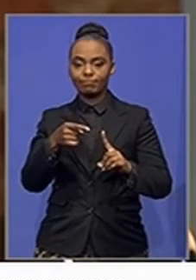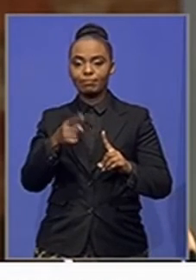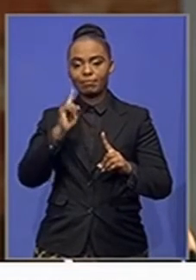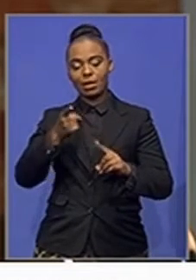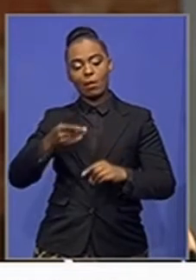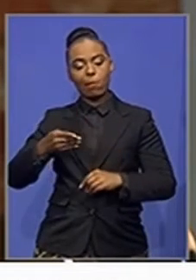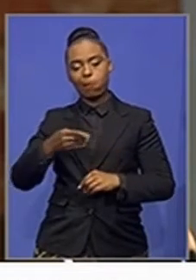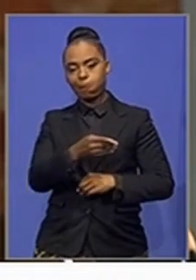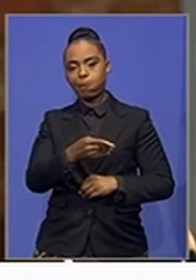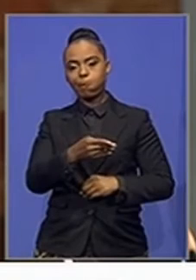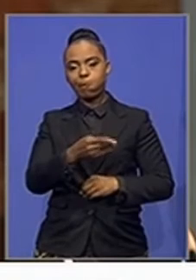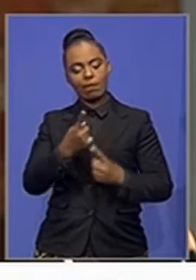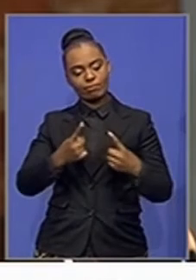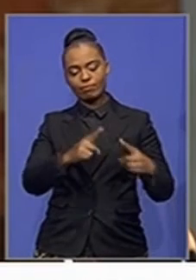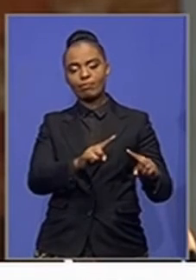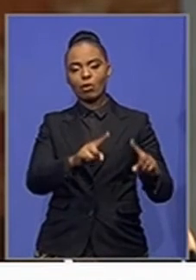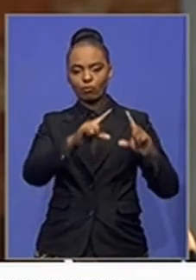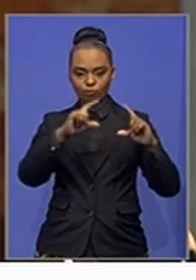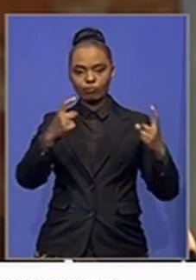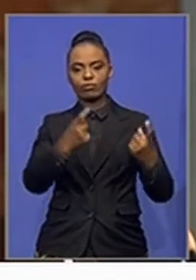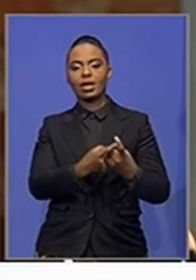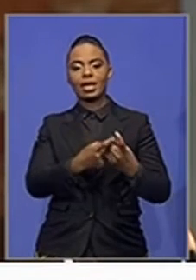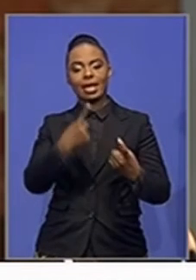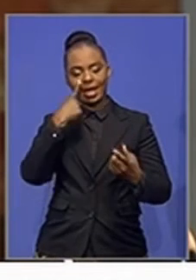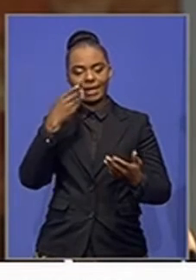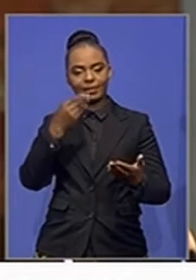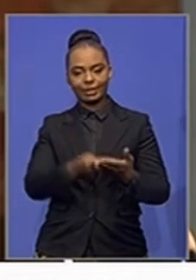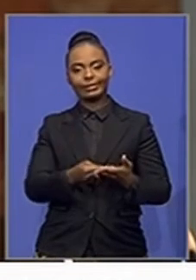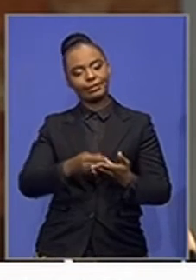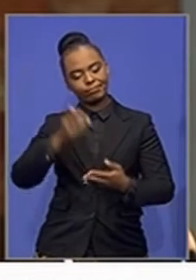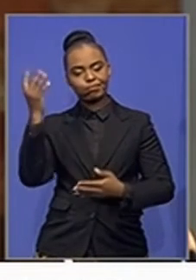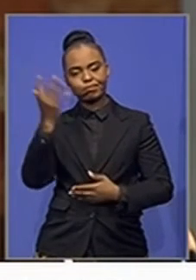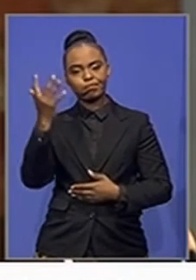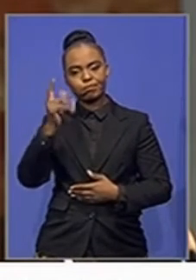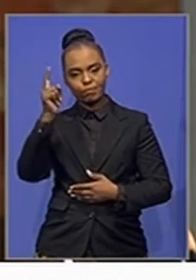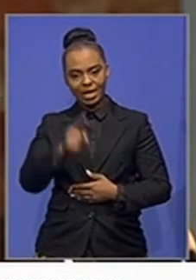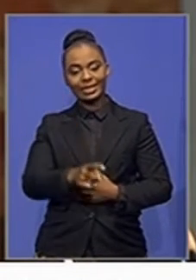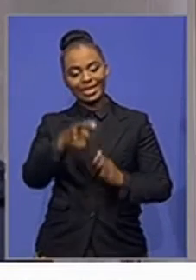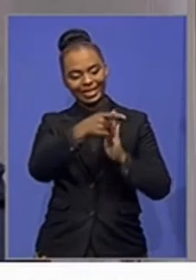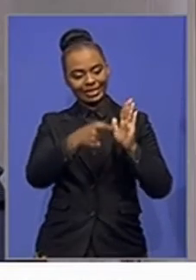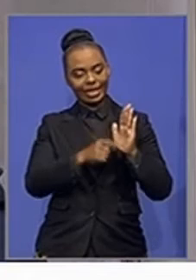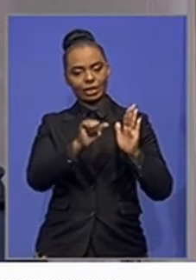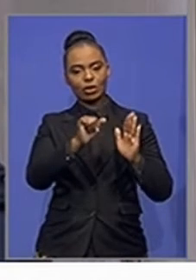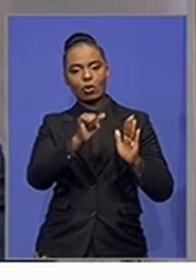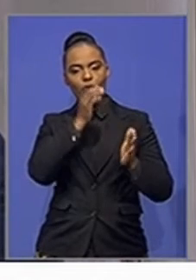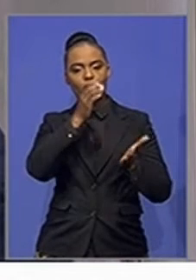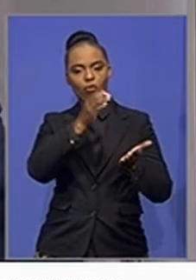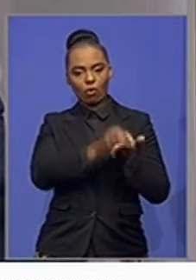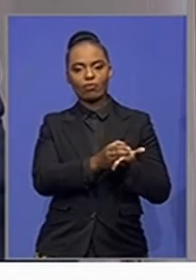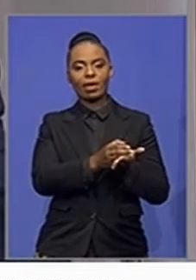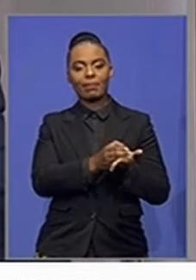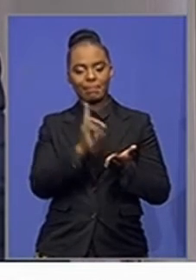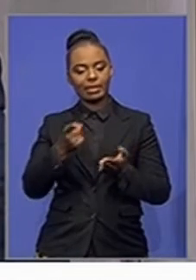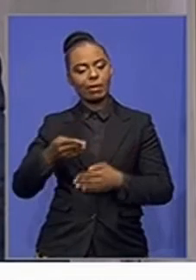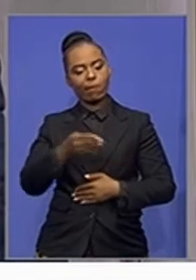and give evidence before the Commission on dates determined by it. Kgotlatshekelo e laetse gape